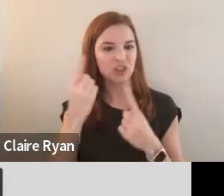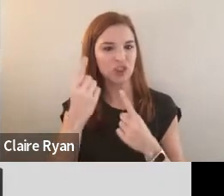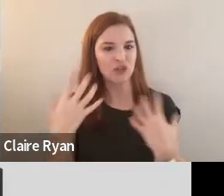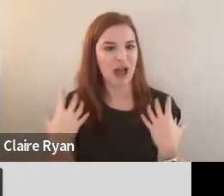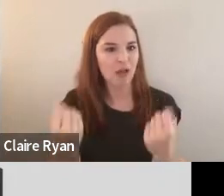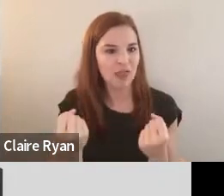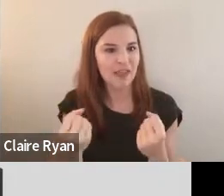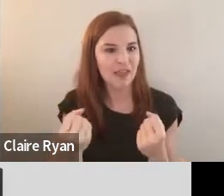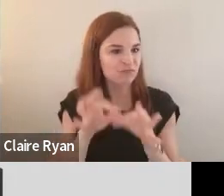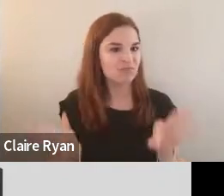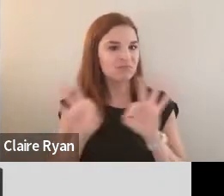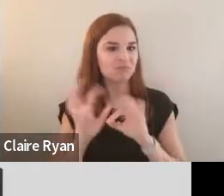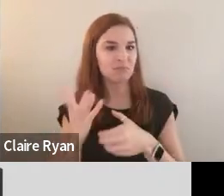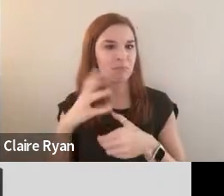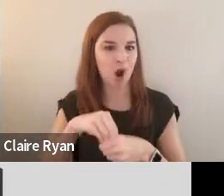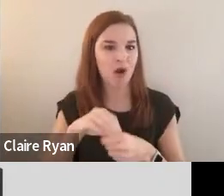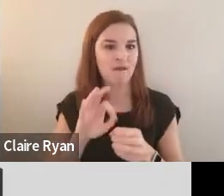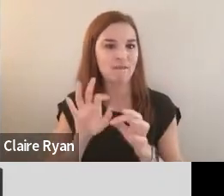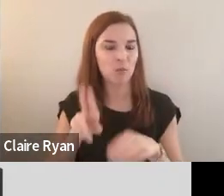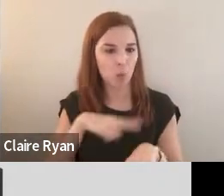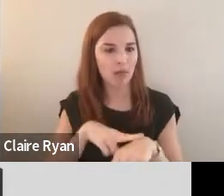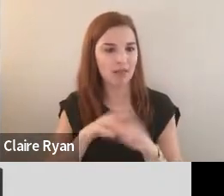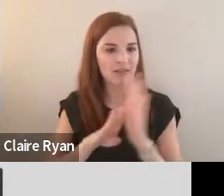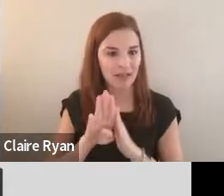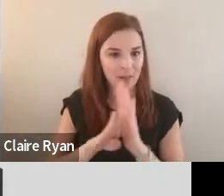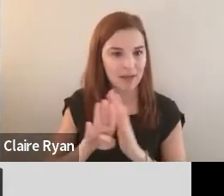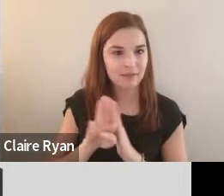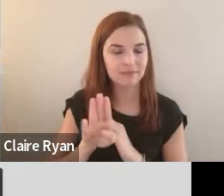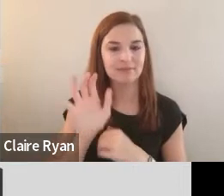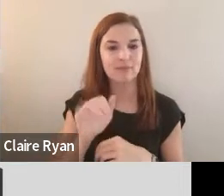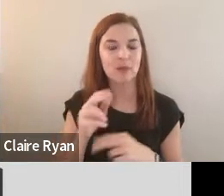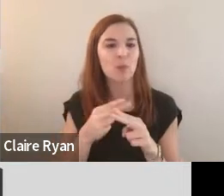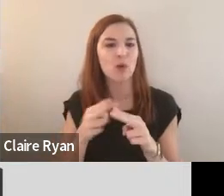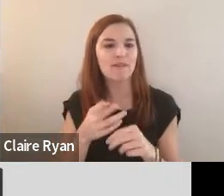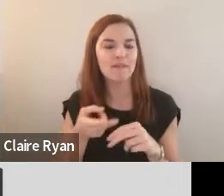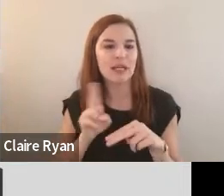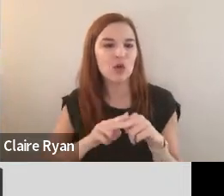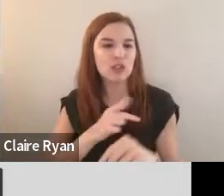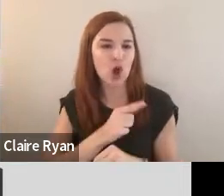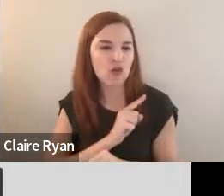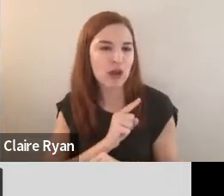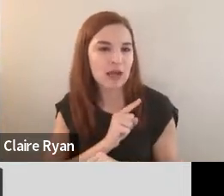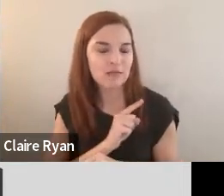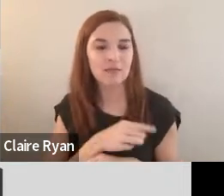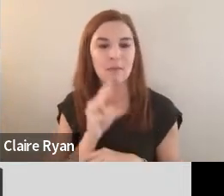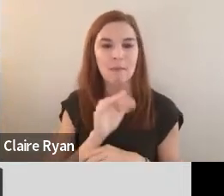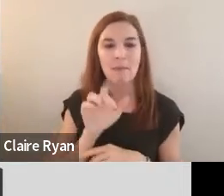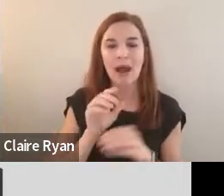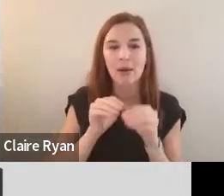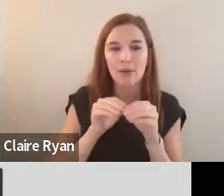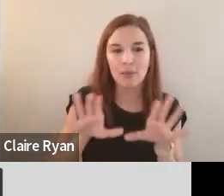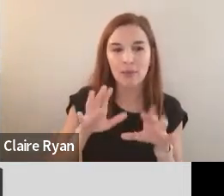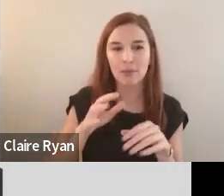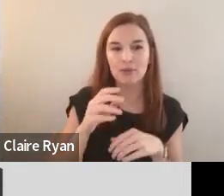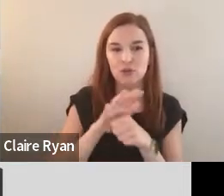There are different types of stress. The first one is positive stress. And that's something that happens normally in our development, where you